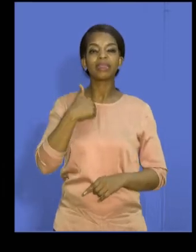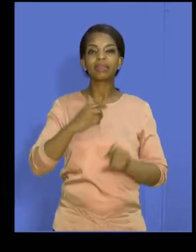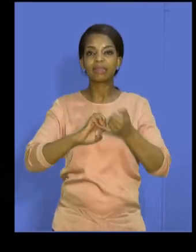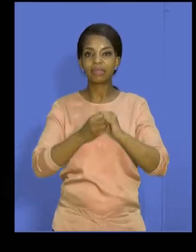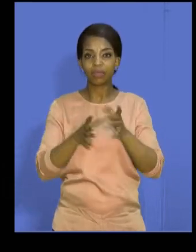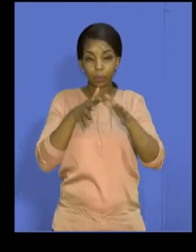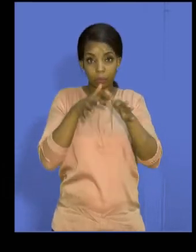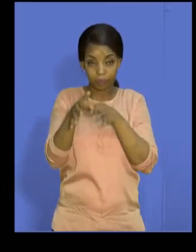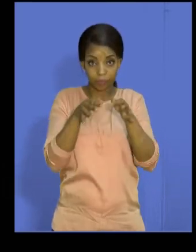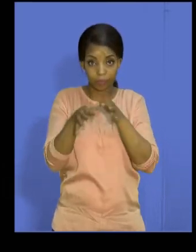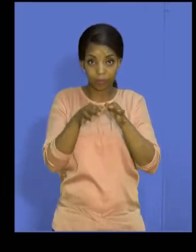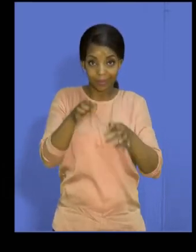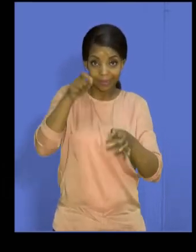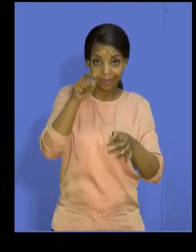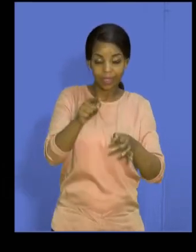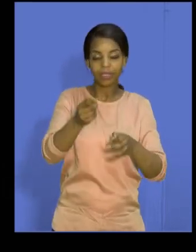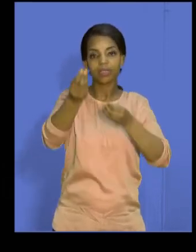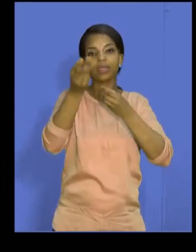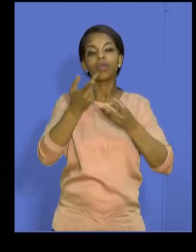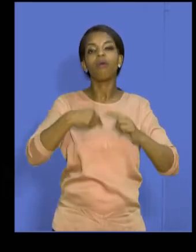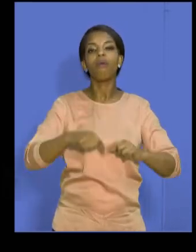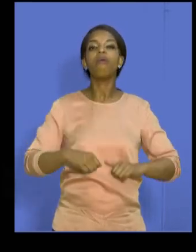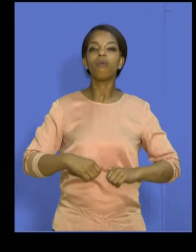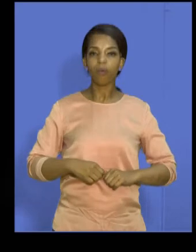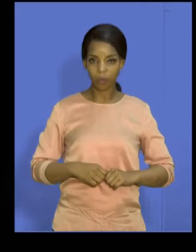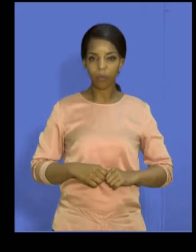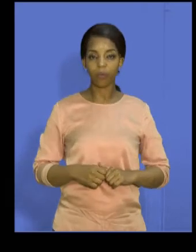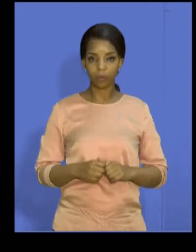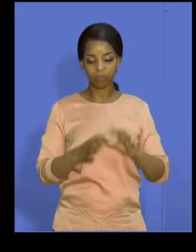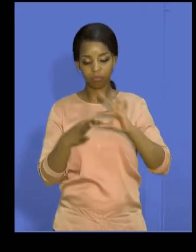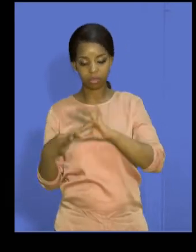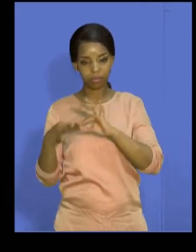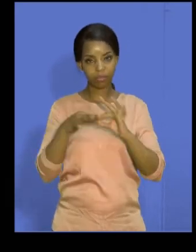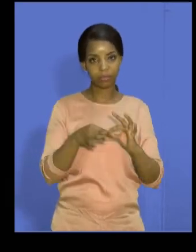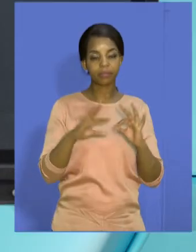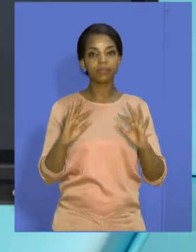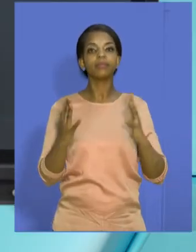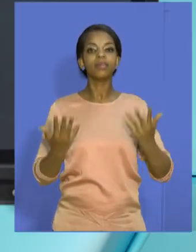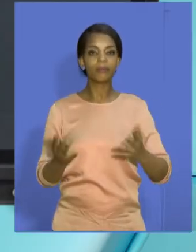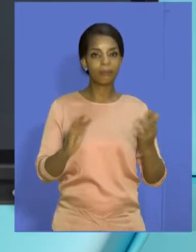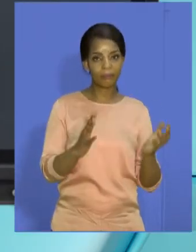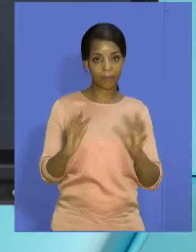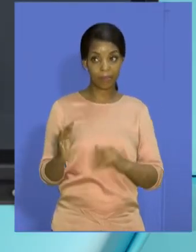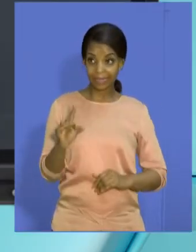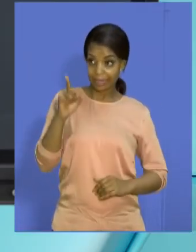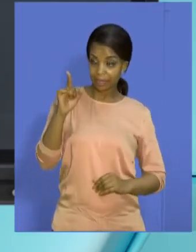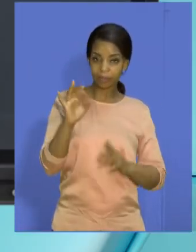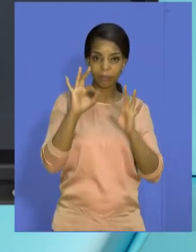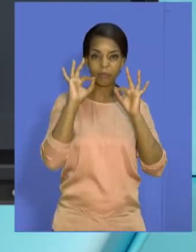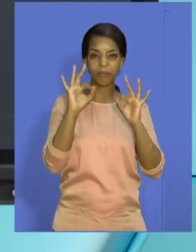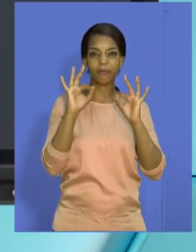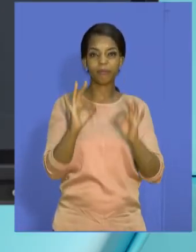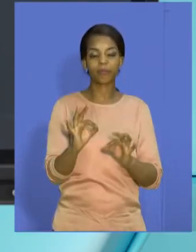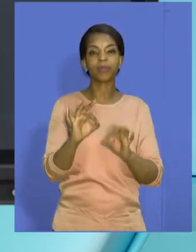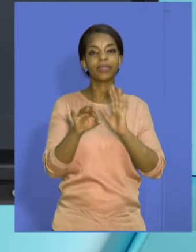us the two relationships that we're looking at. So this is a perfect example of what growth means. Remember,